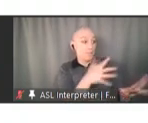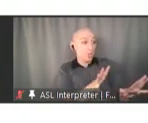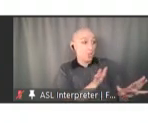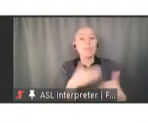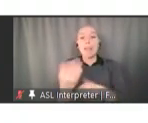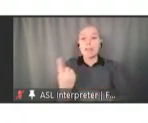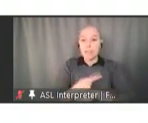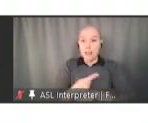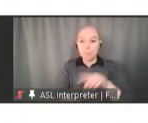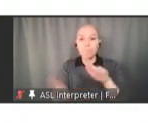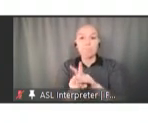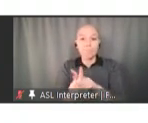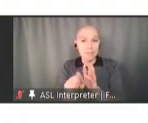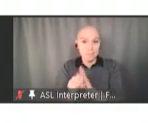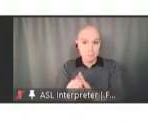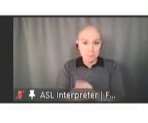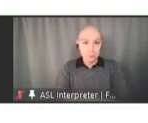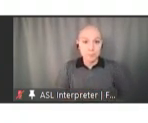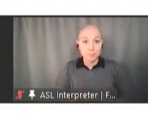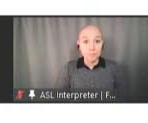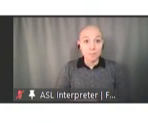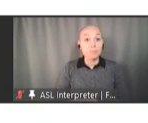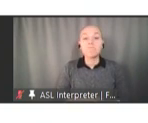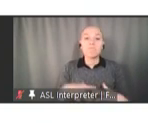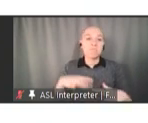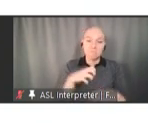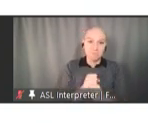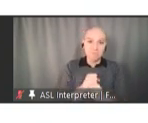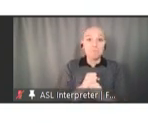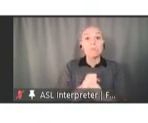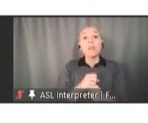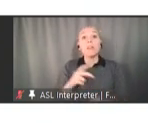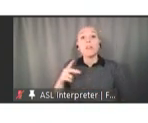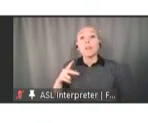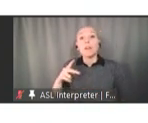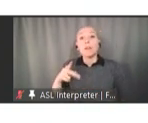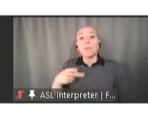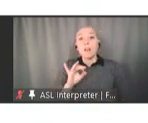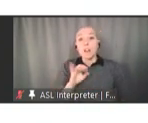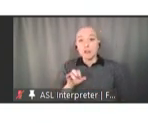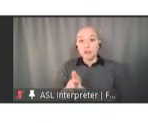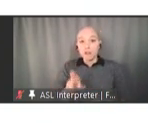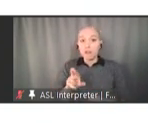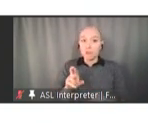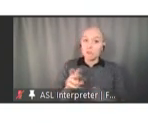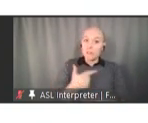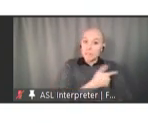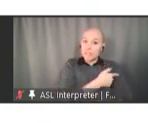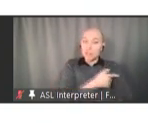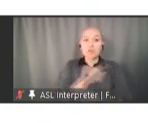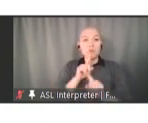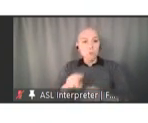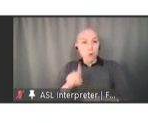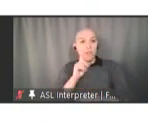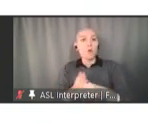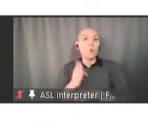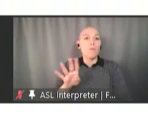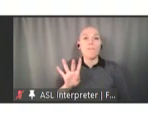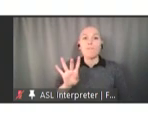To summarize, Pfizer-BioNTech vaccination has been reported for over 48,000 children ages 5 to 11